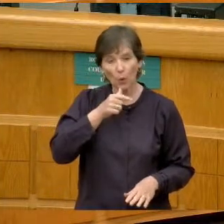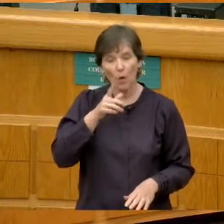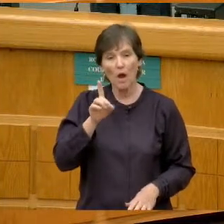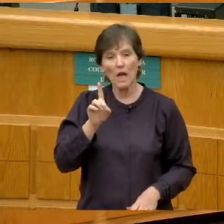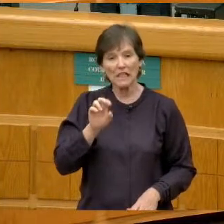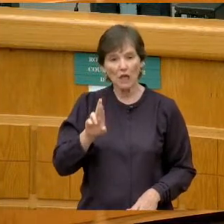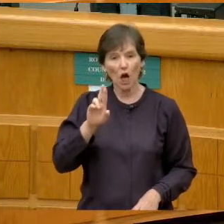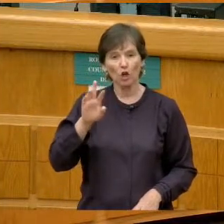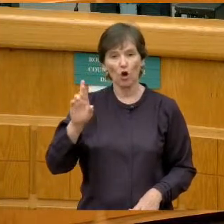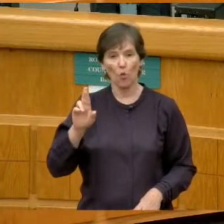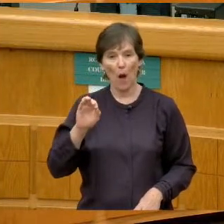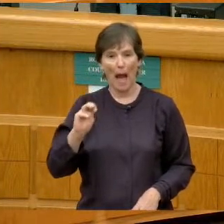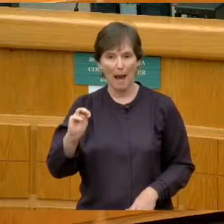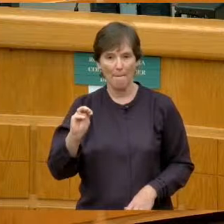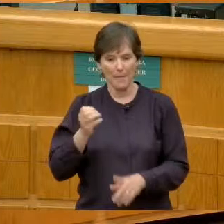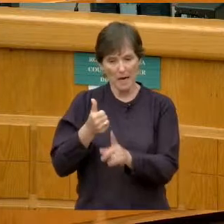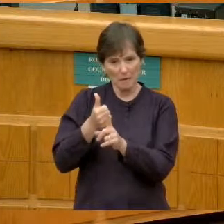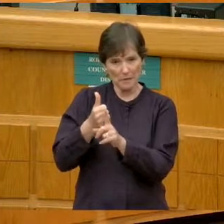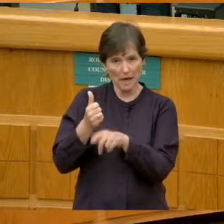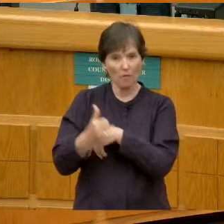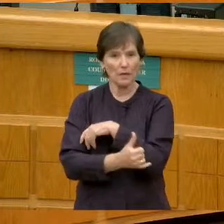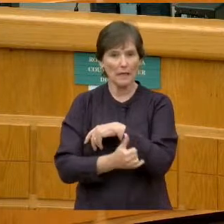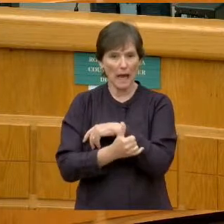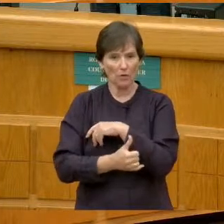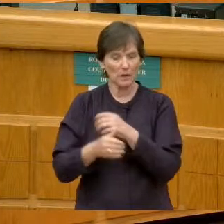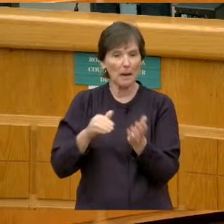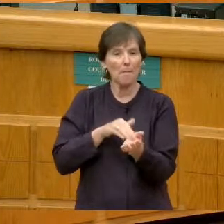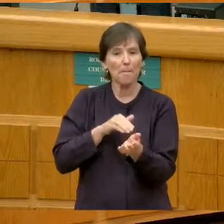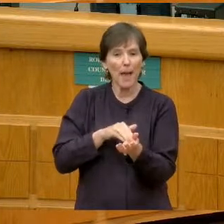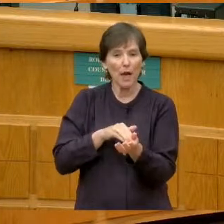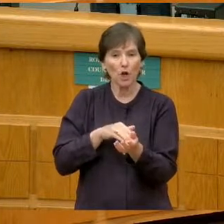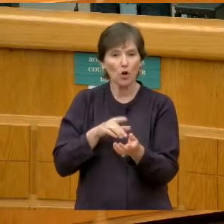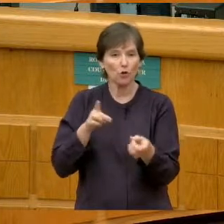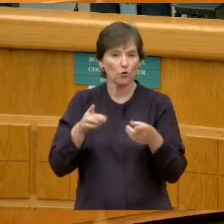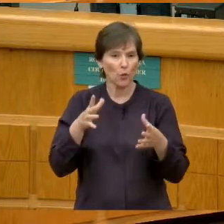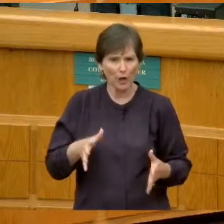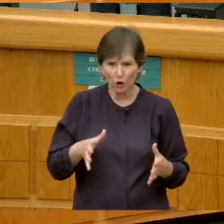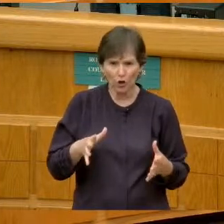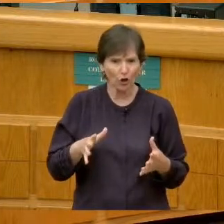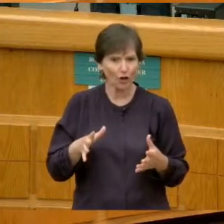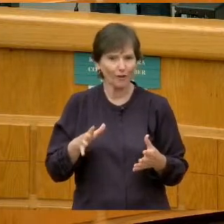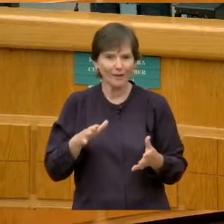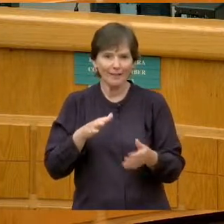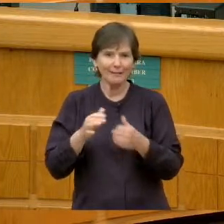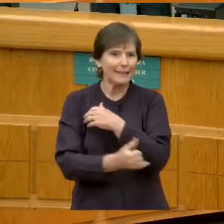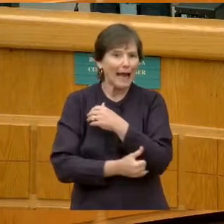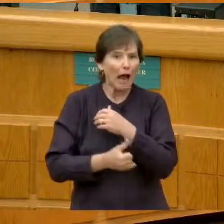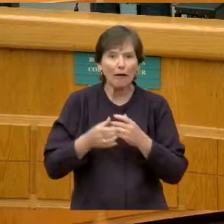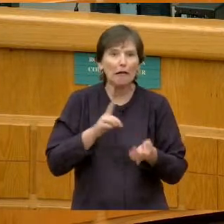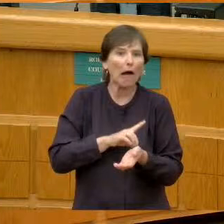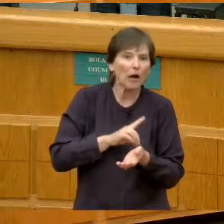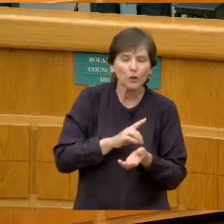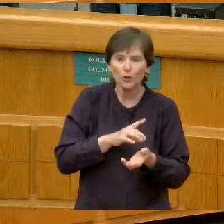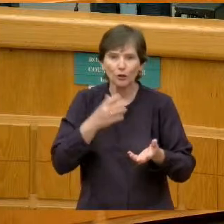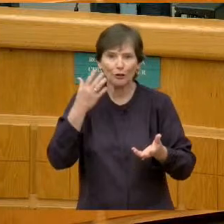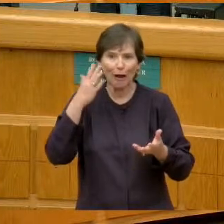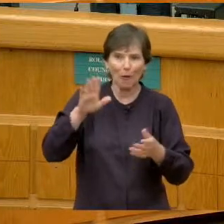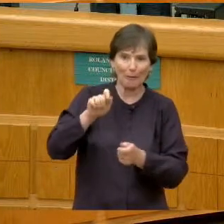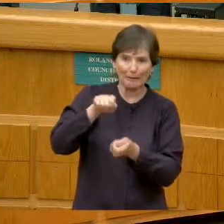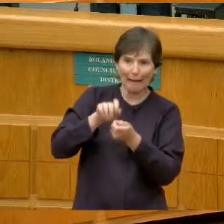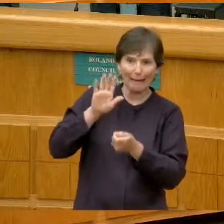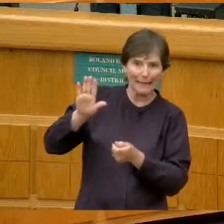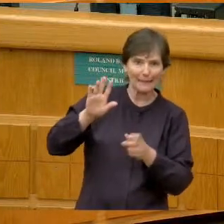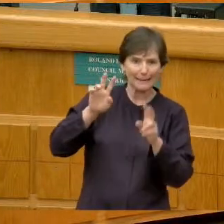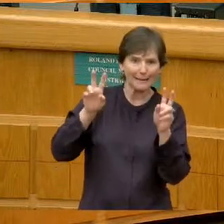county medical director or physician or guru, or I'm not sure exactly what his official title is, but you